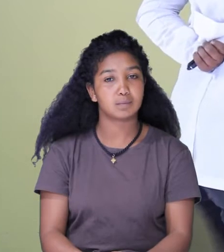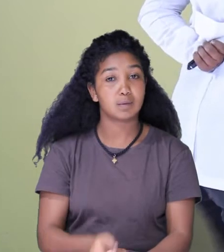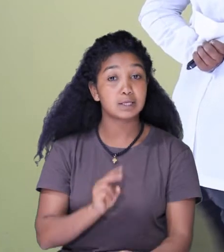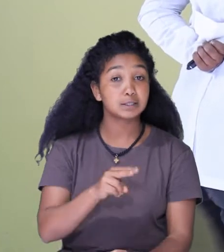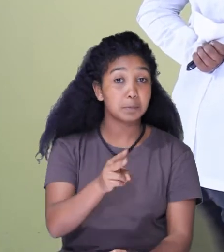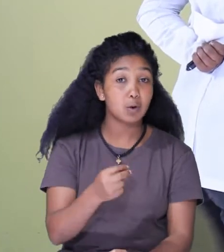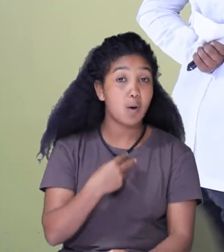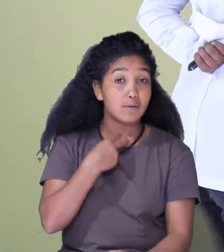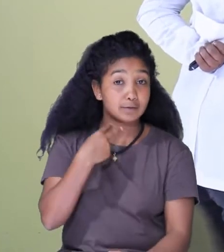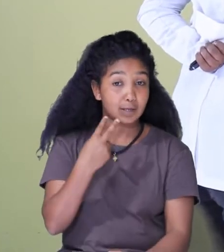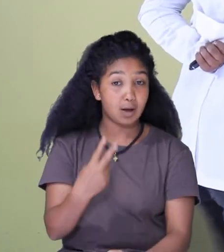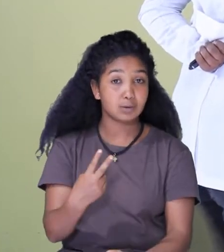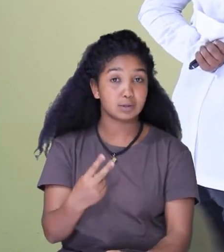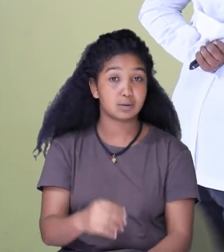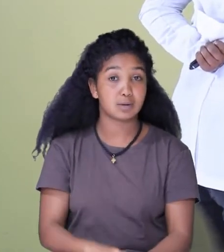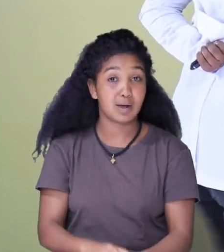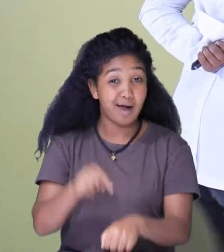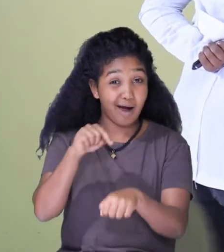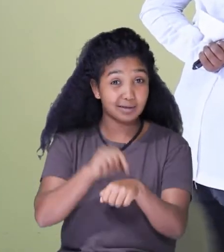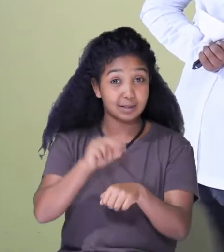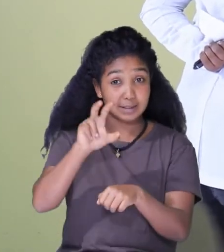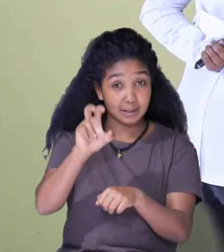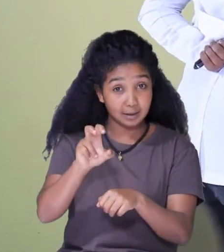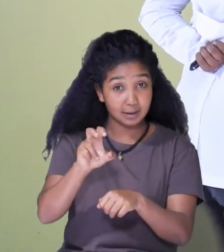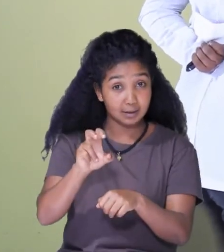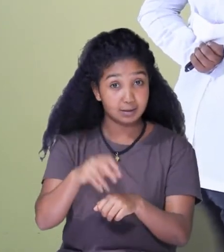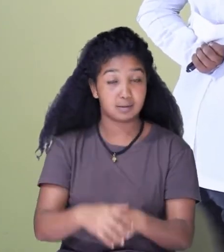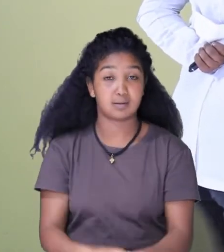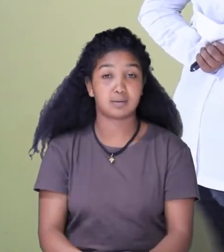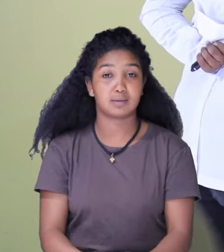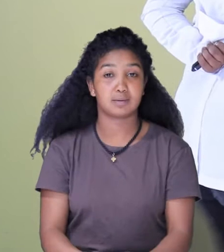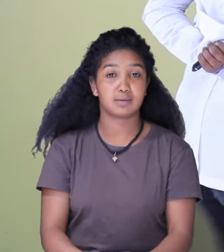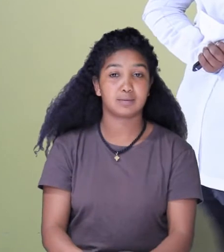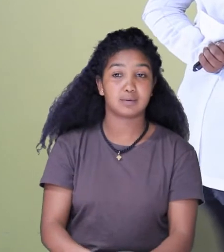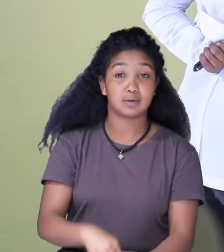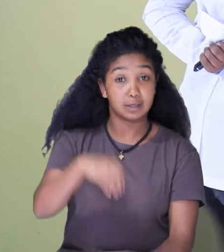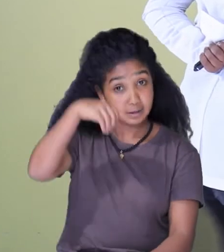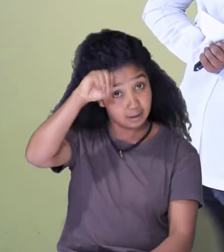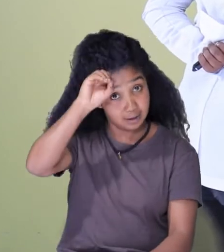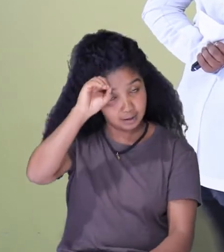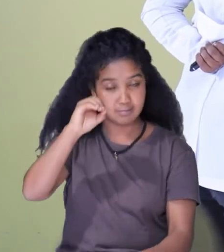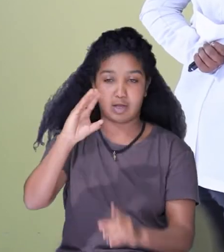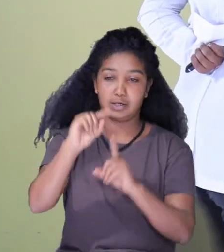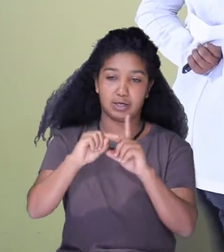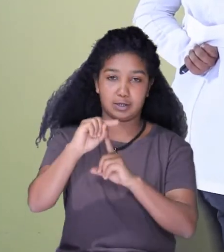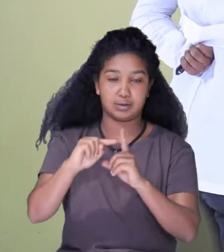speed of sound at 30 degrees Celsius. So